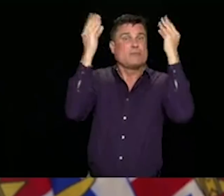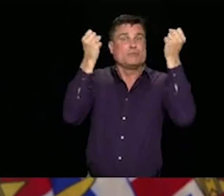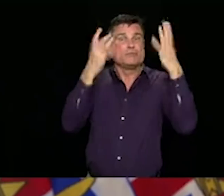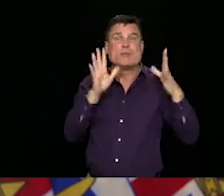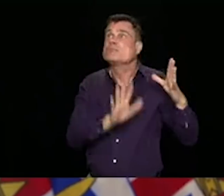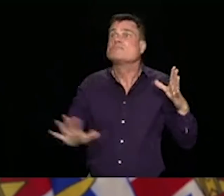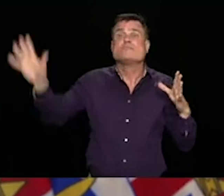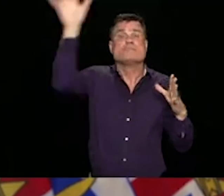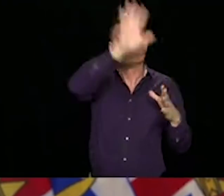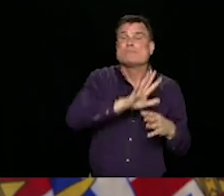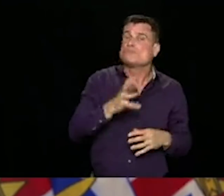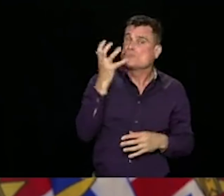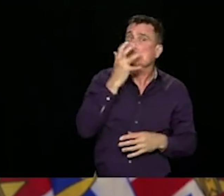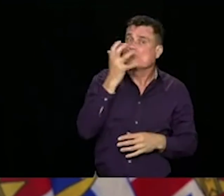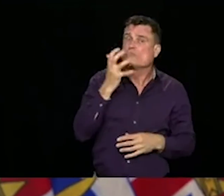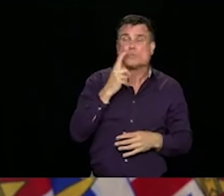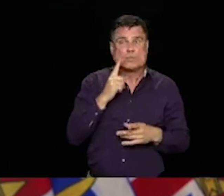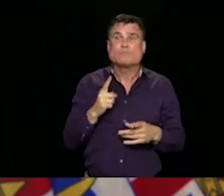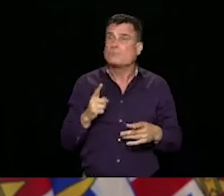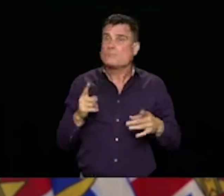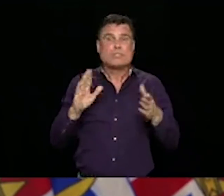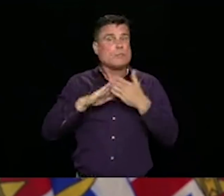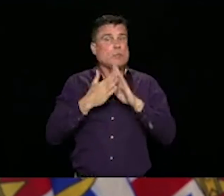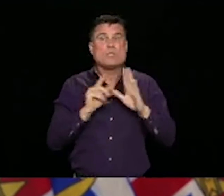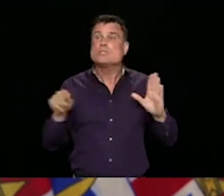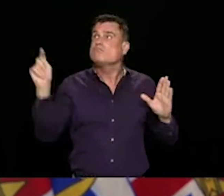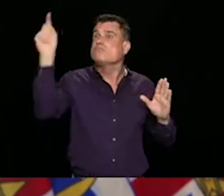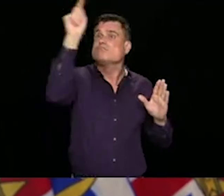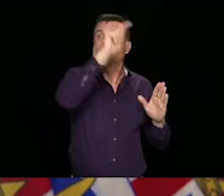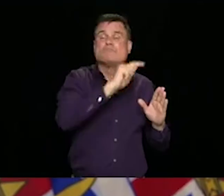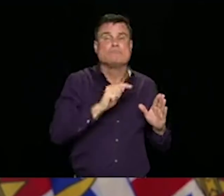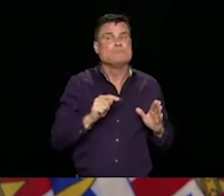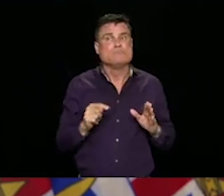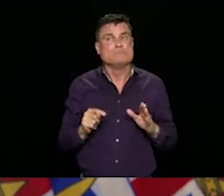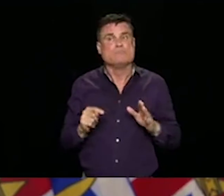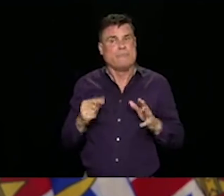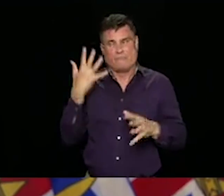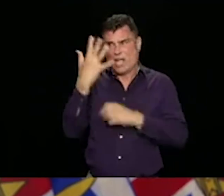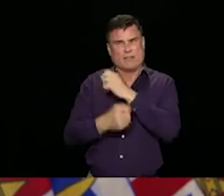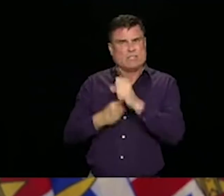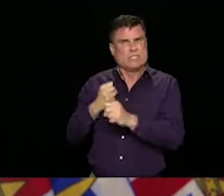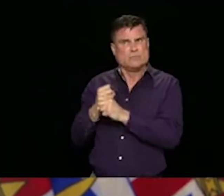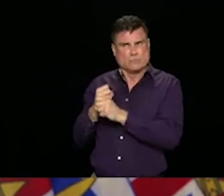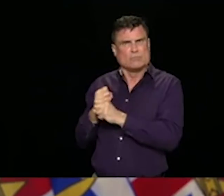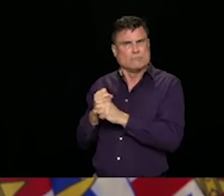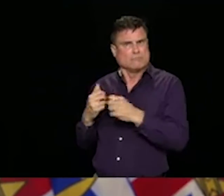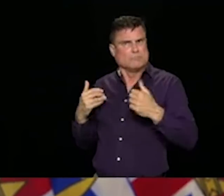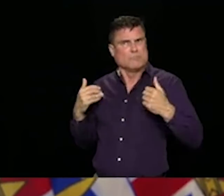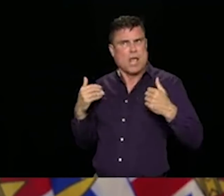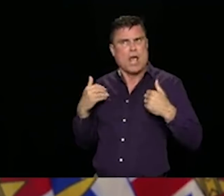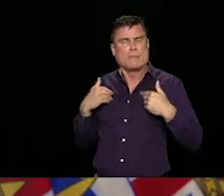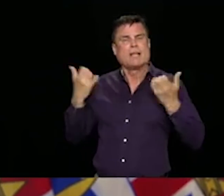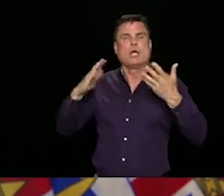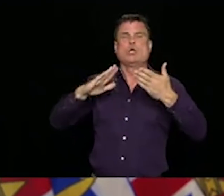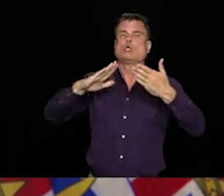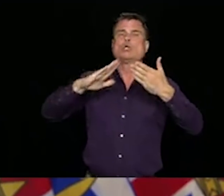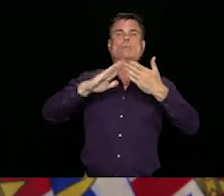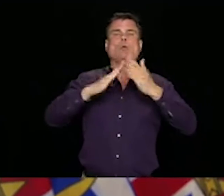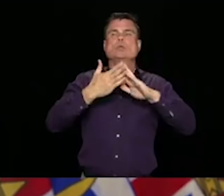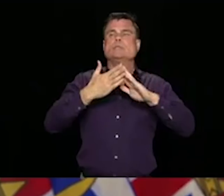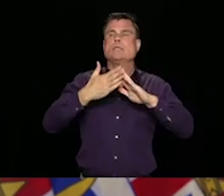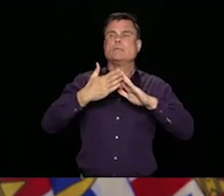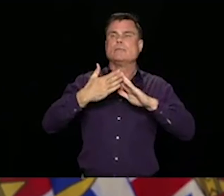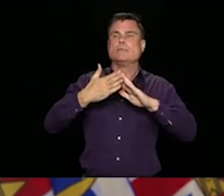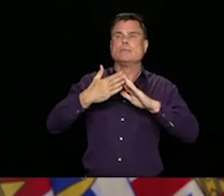in our communities. We have had for the last, I think it's going on 5 years now, a community paramedicine program that has